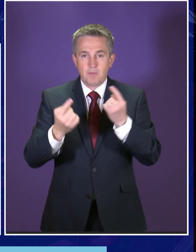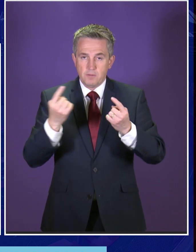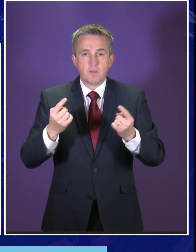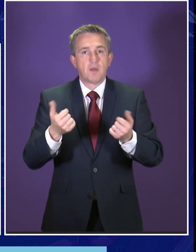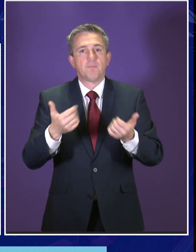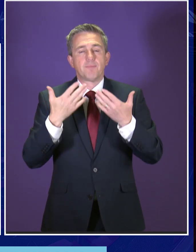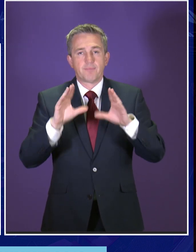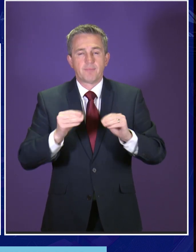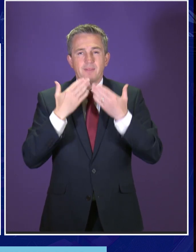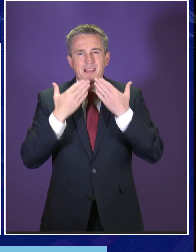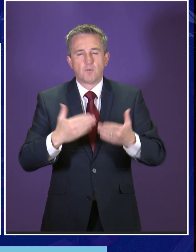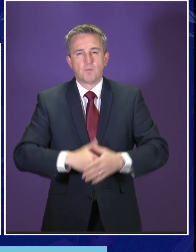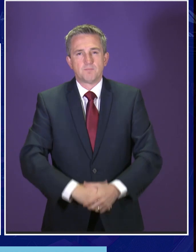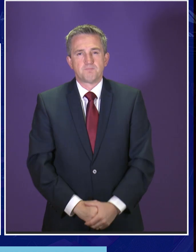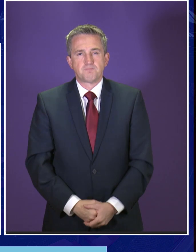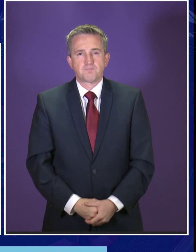Thank you.